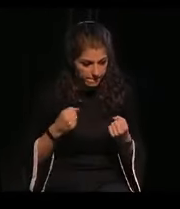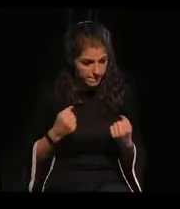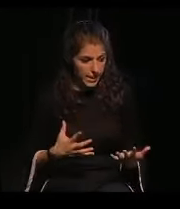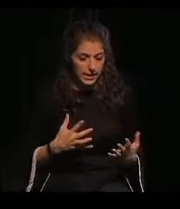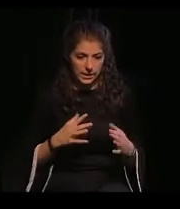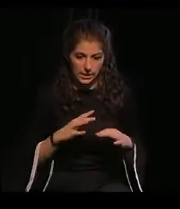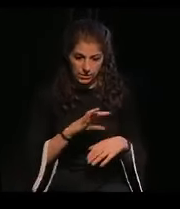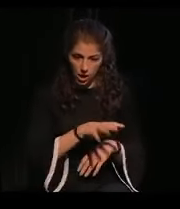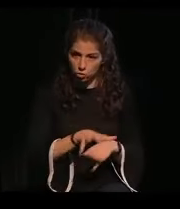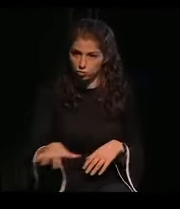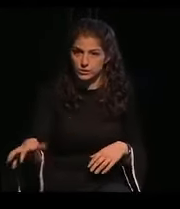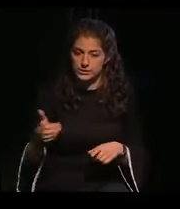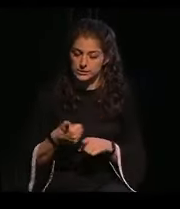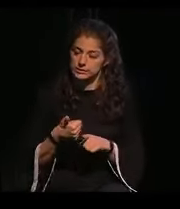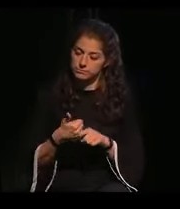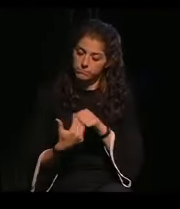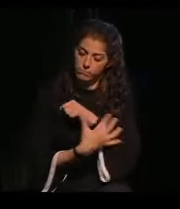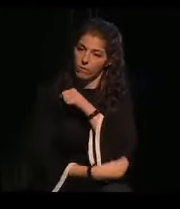nations in poverty.